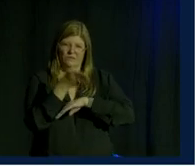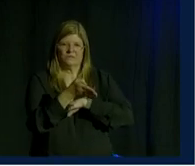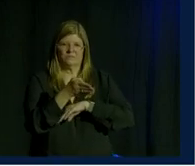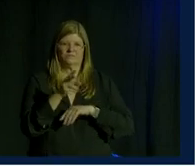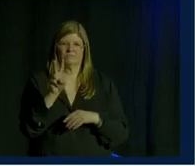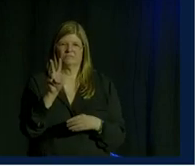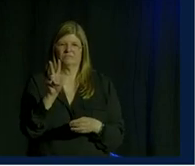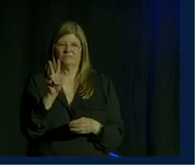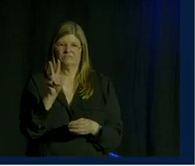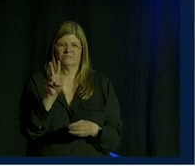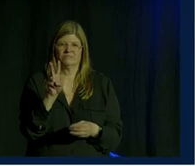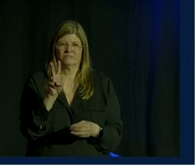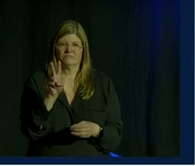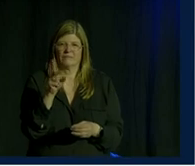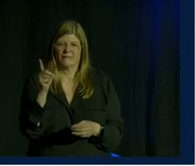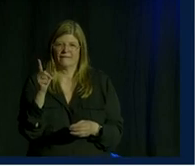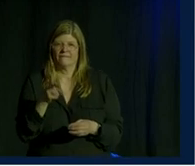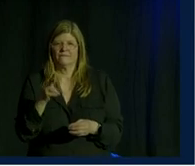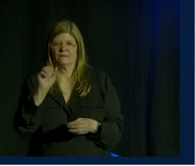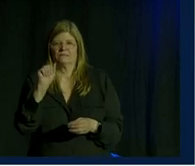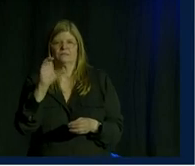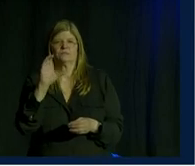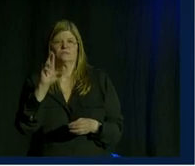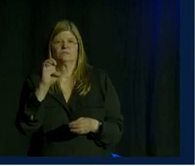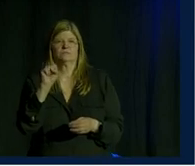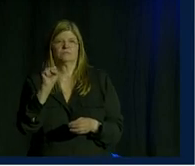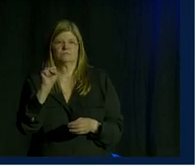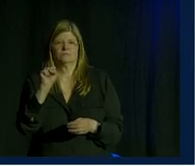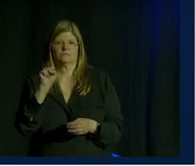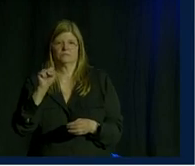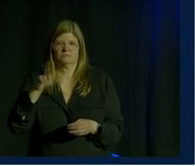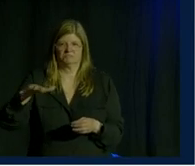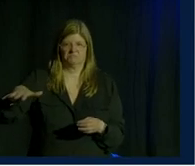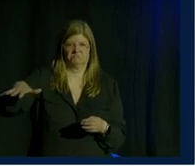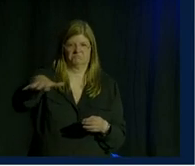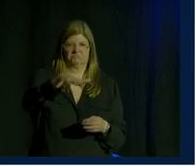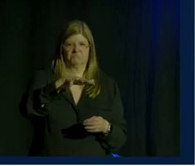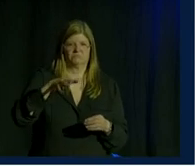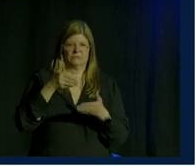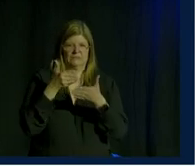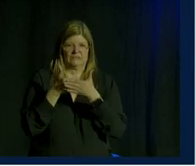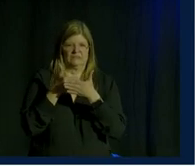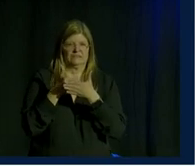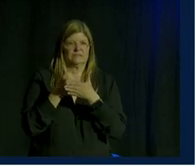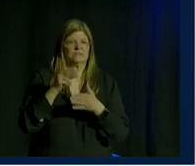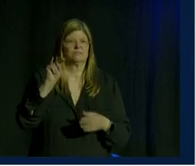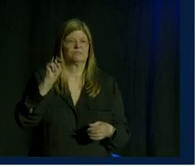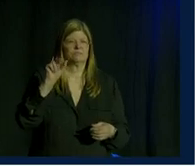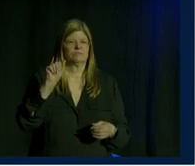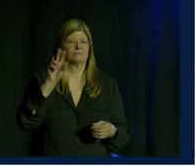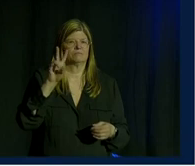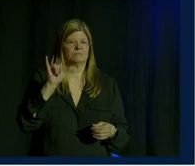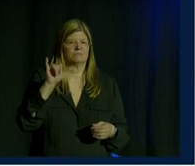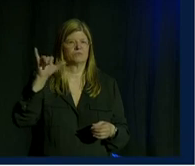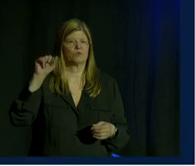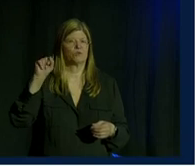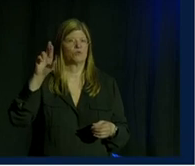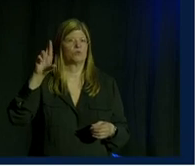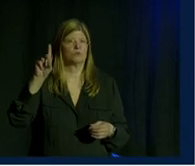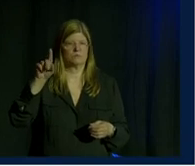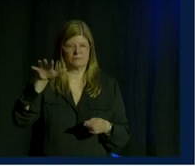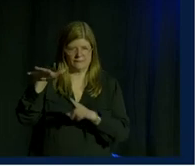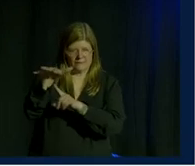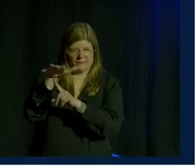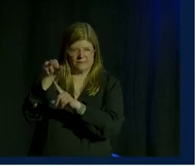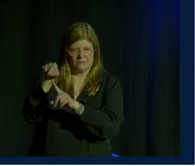and I-395. It is conveniently located to the Navy Yard and Capitol Hill via the 11th Street Bridge and is just up the street